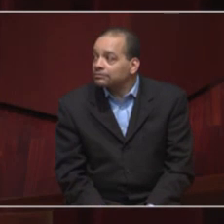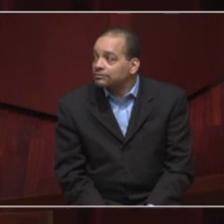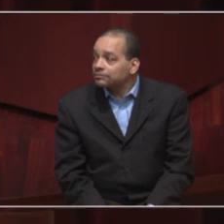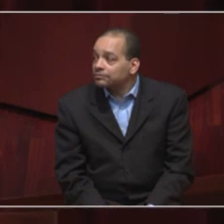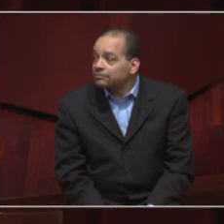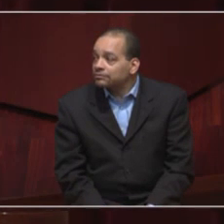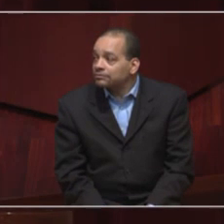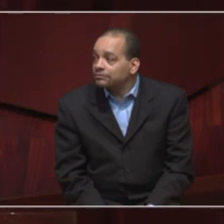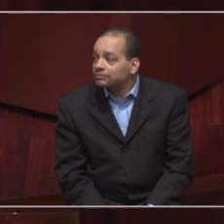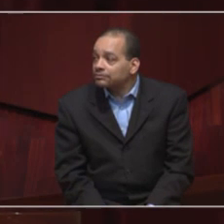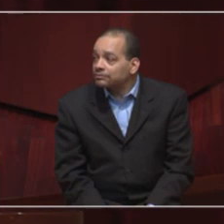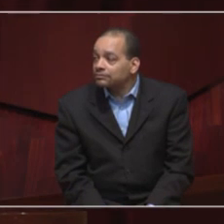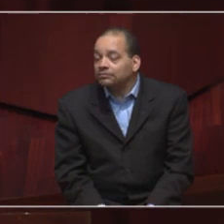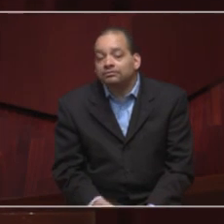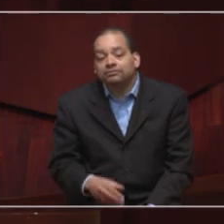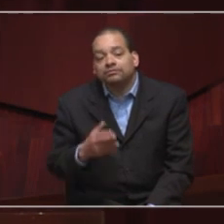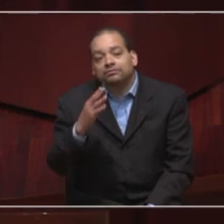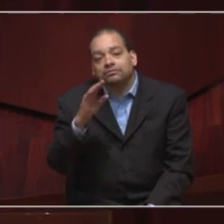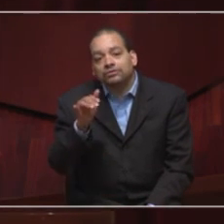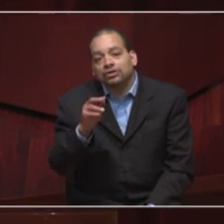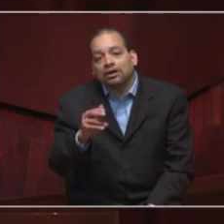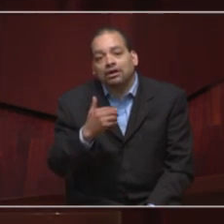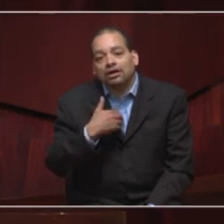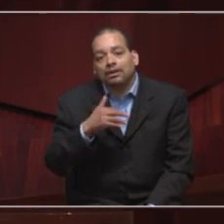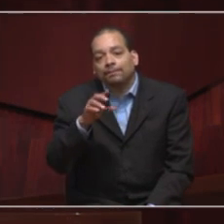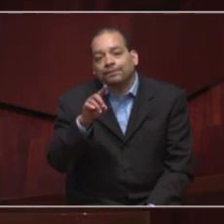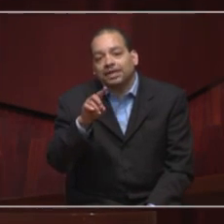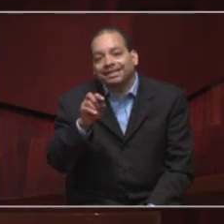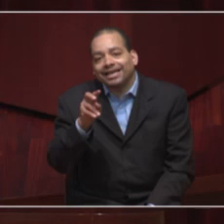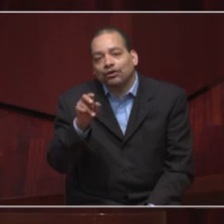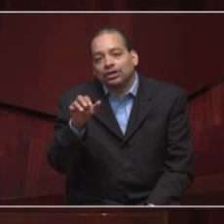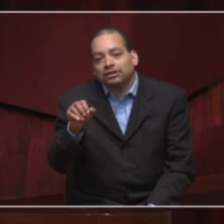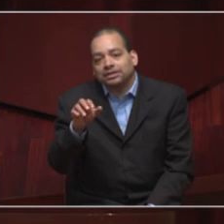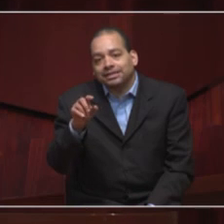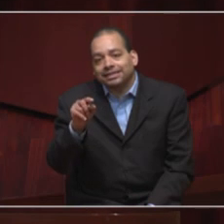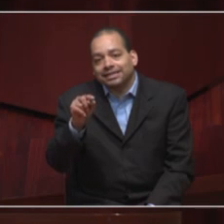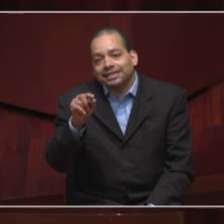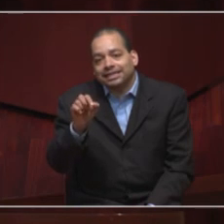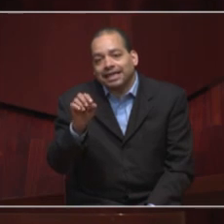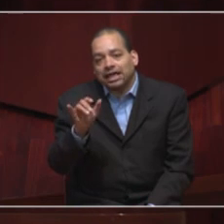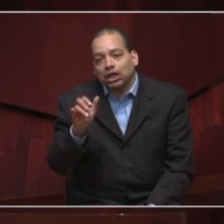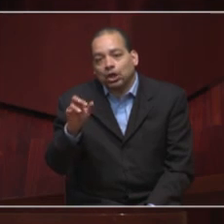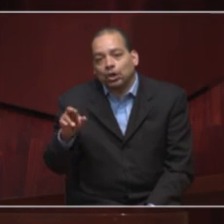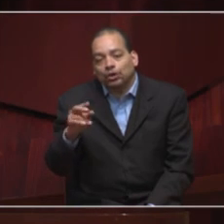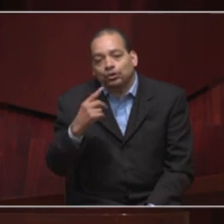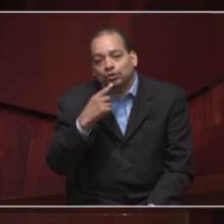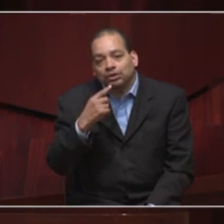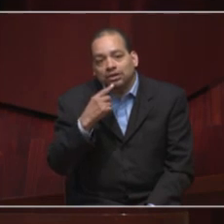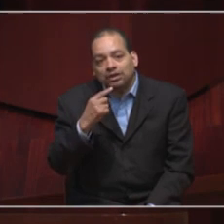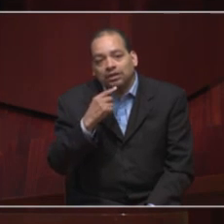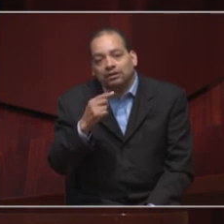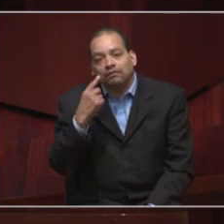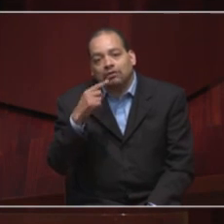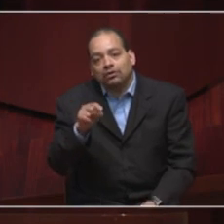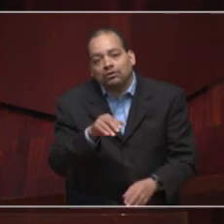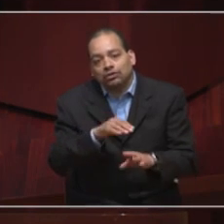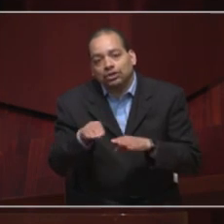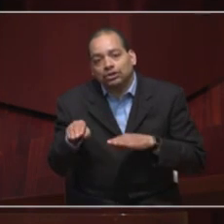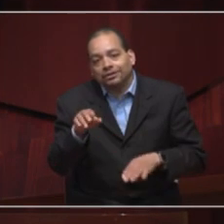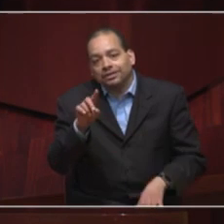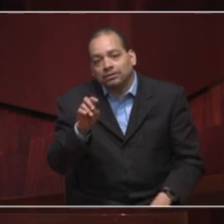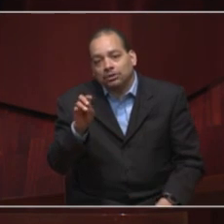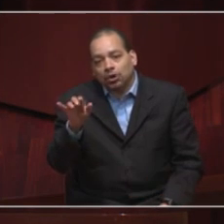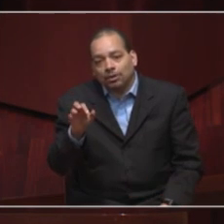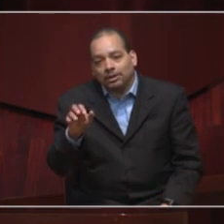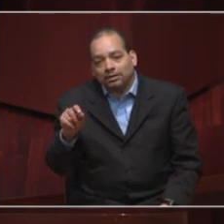Hey, John, Darius Taylor, Department of Health Darius. and Human Services. For those, you mentioned deployment, and for the agencies